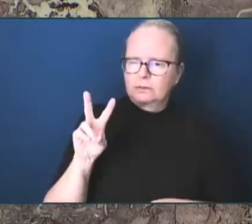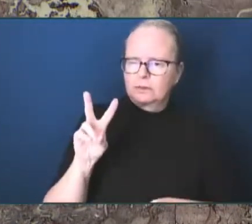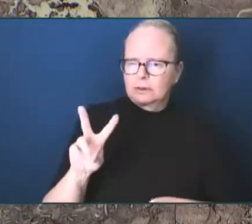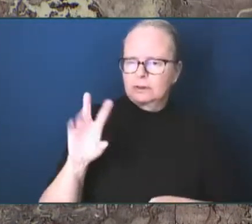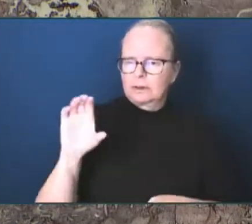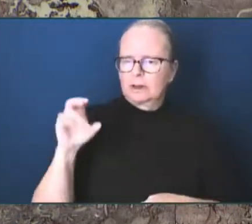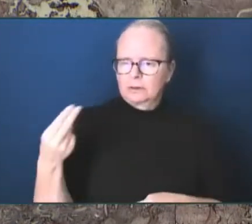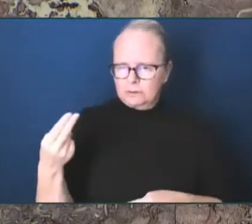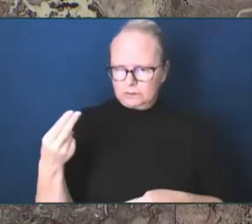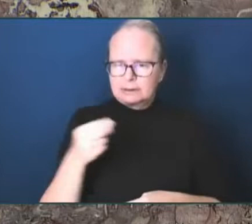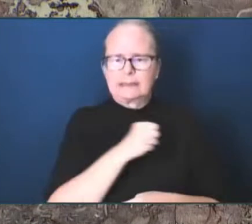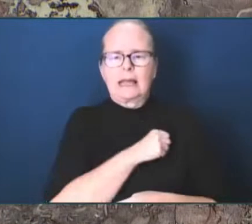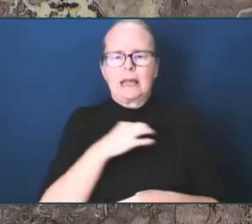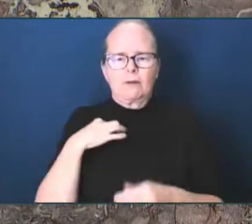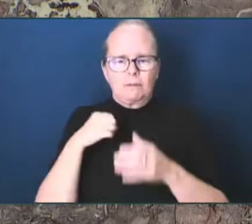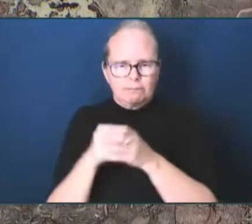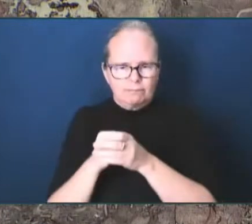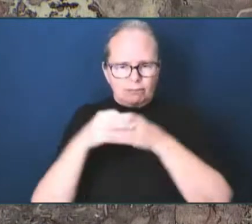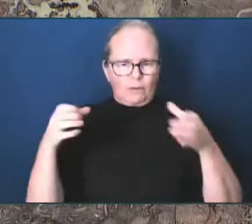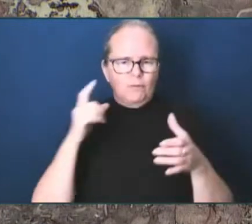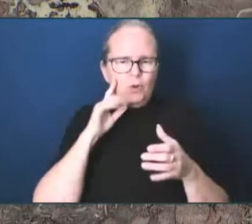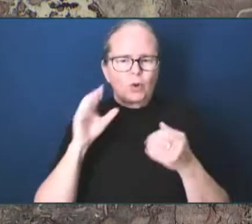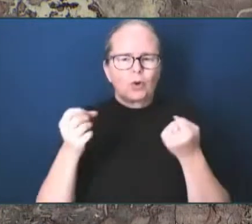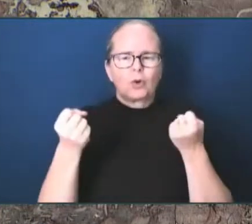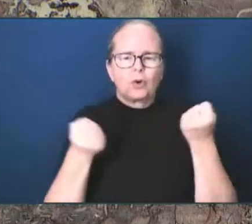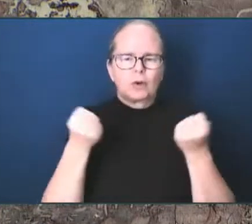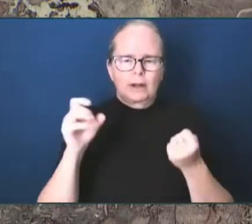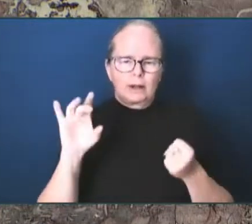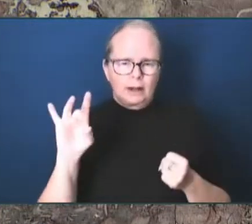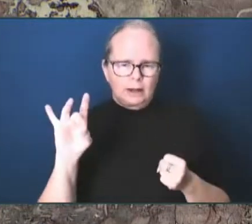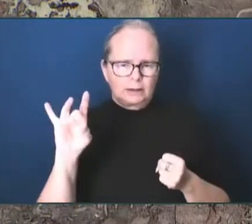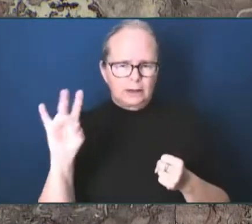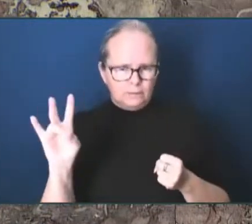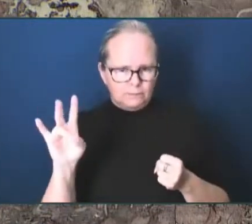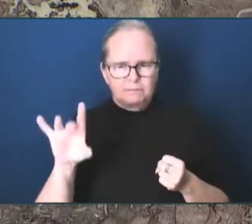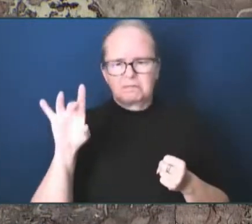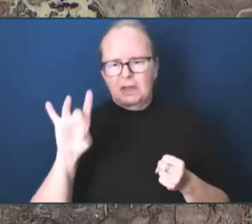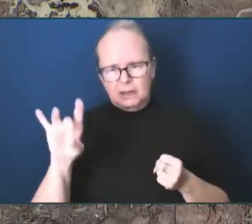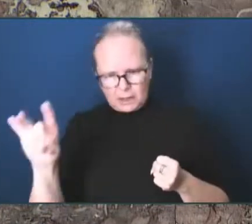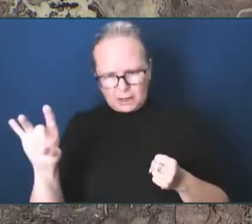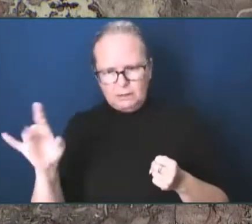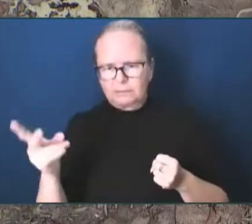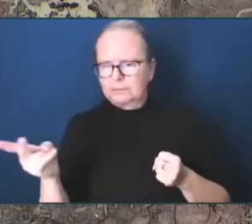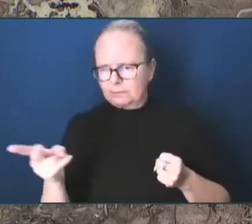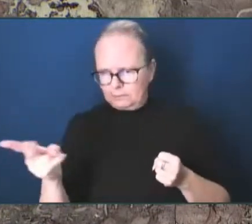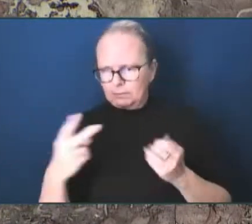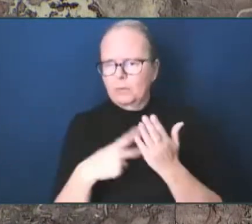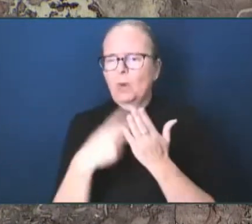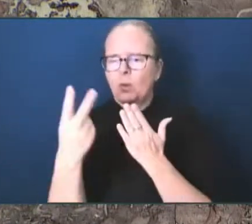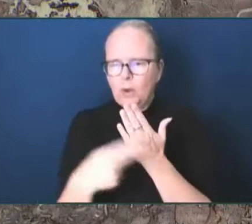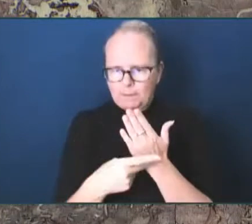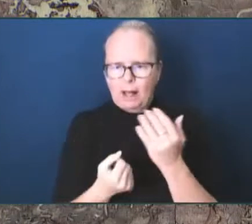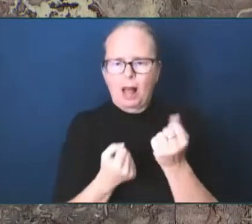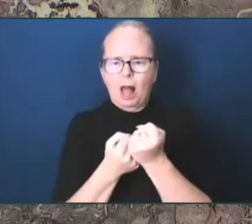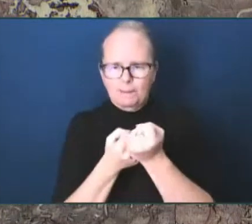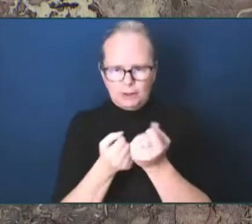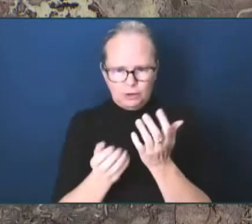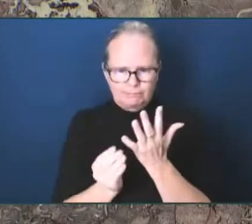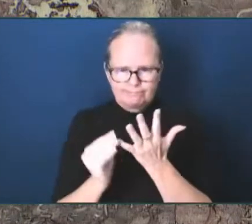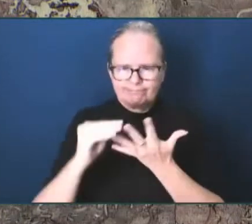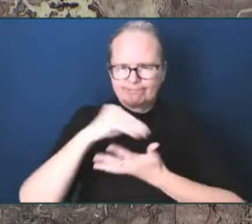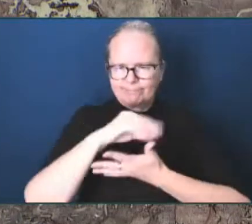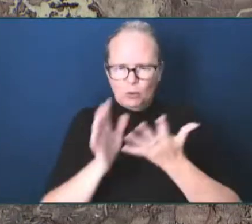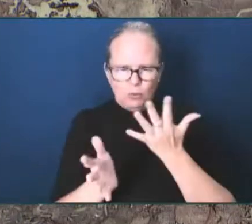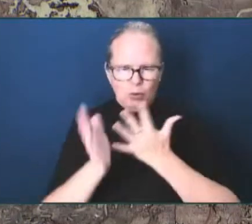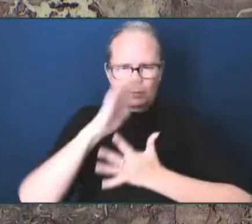8788 program to better respond to increased call volumes, triage referrals, and complete assessments. I